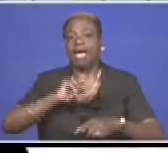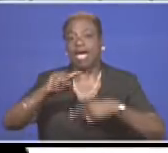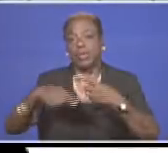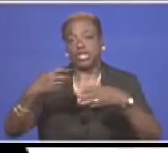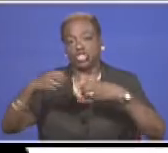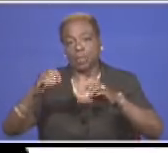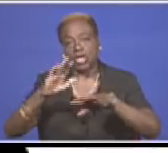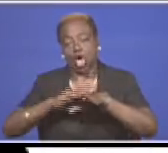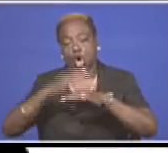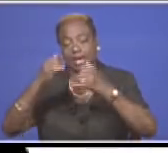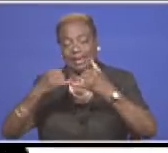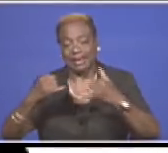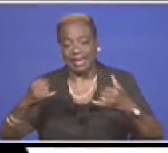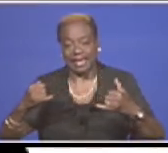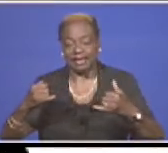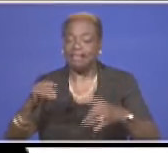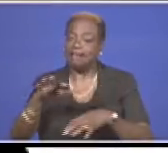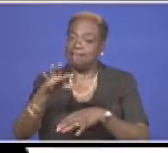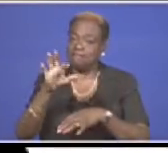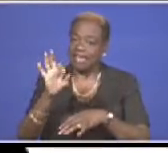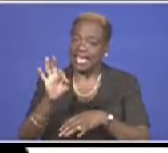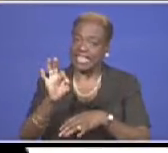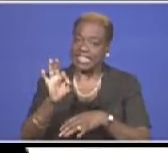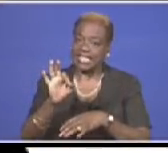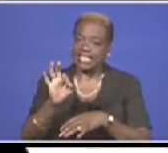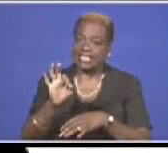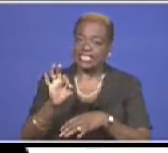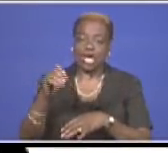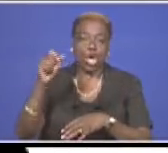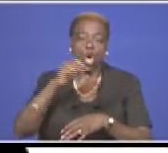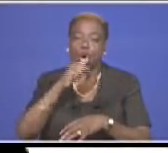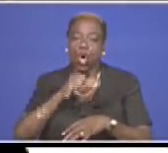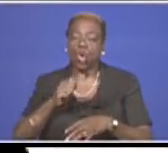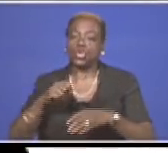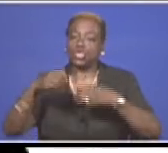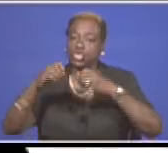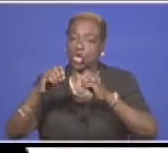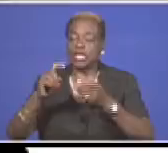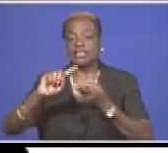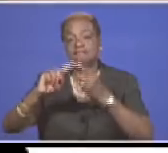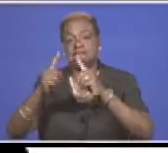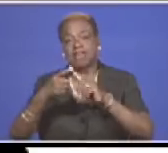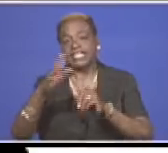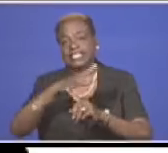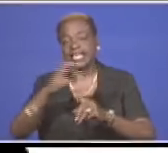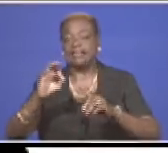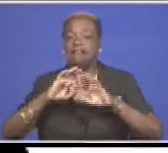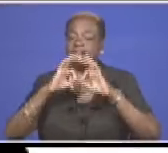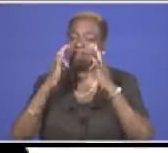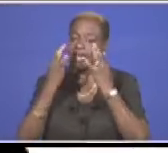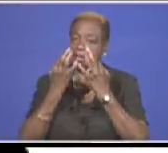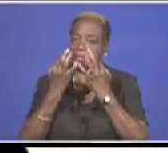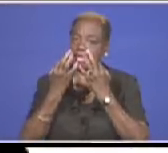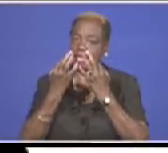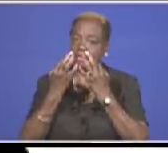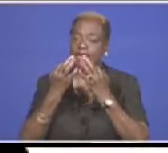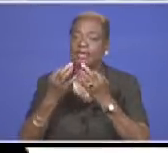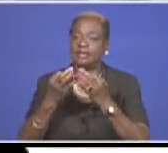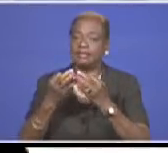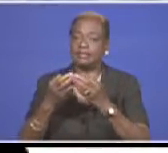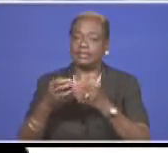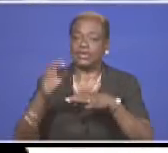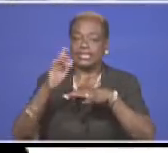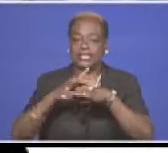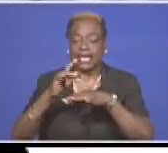and then we found these antique stores, and then friends and family started contacting me, putting me in touch with it. Some of the bottles